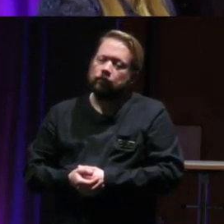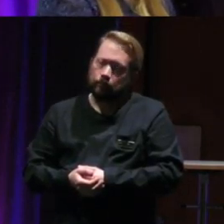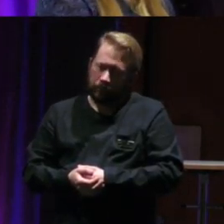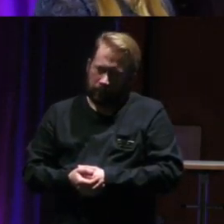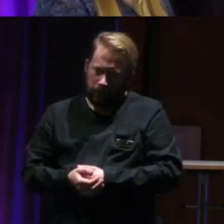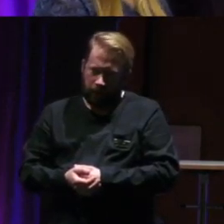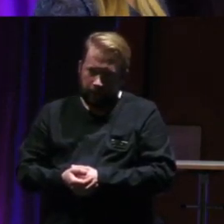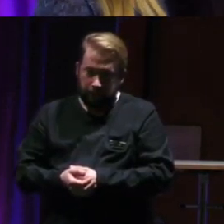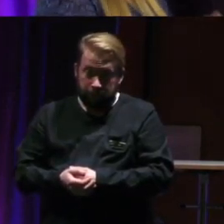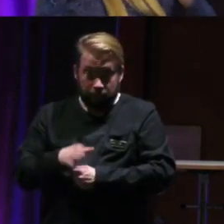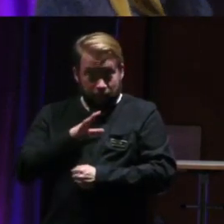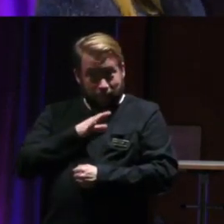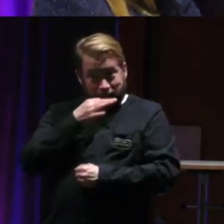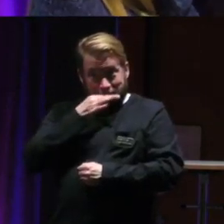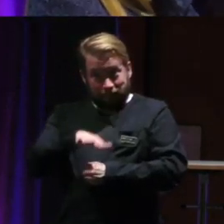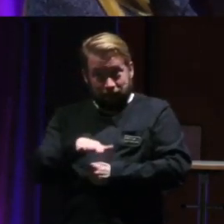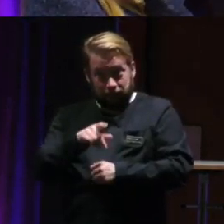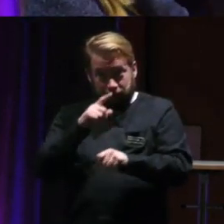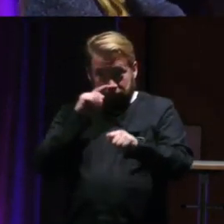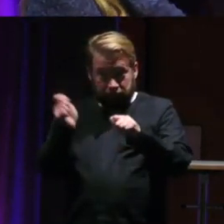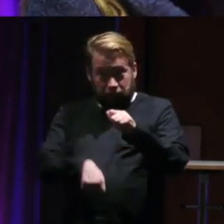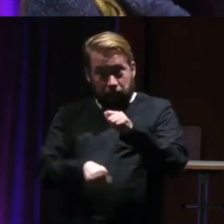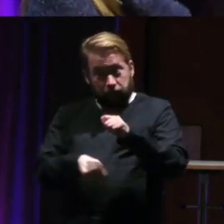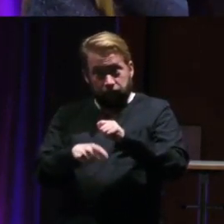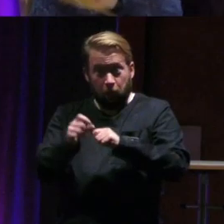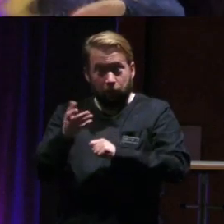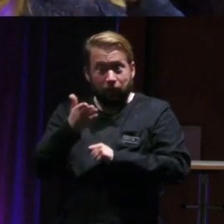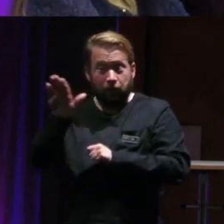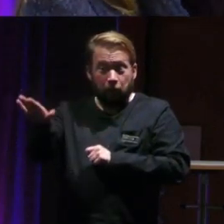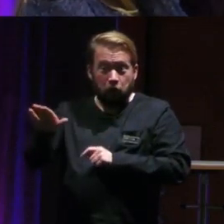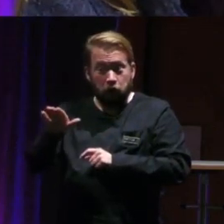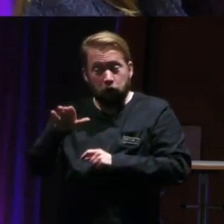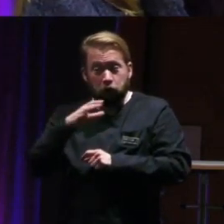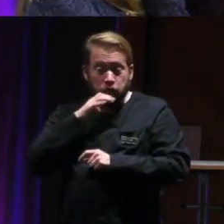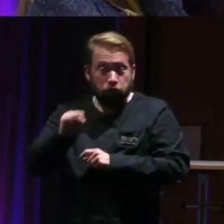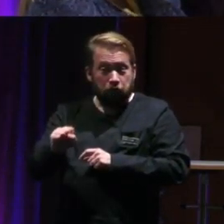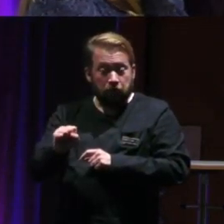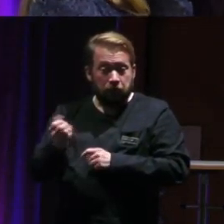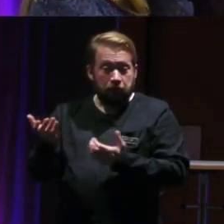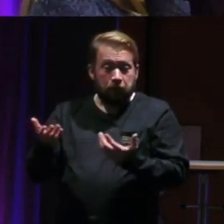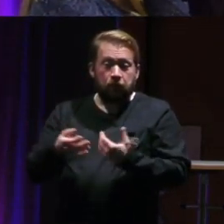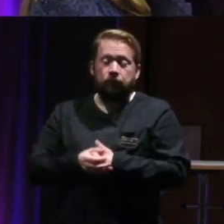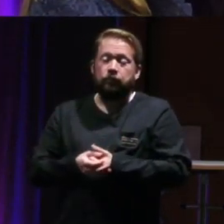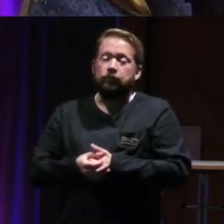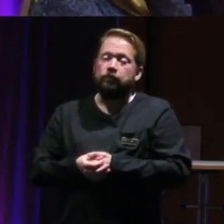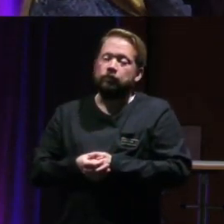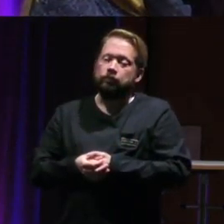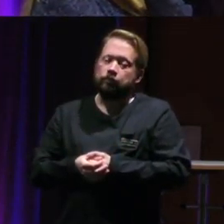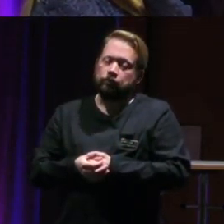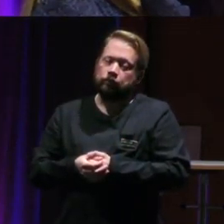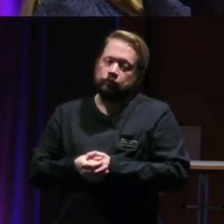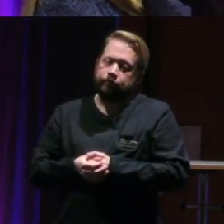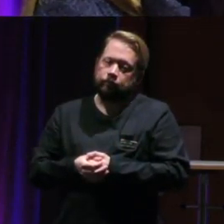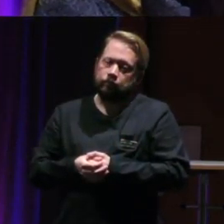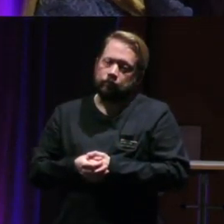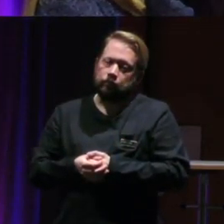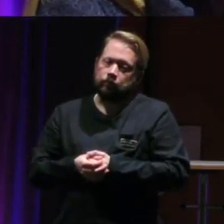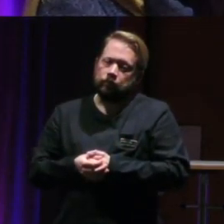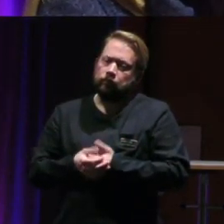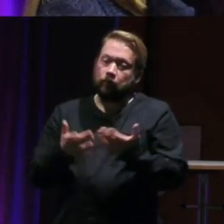when you get back, if you get back to Russia, is this an action that's going to be criticized?